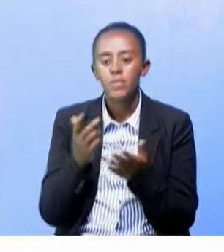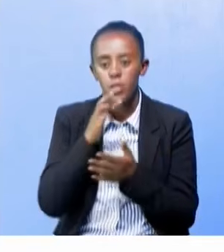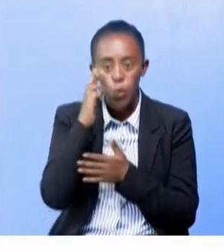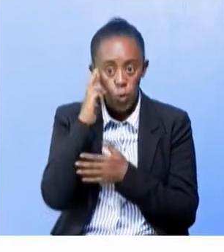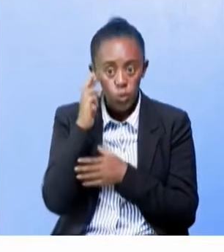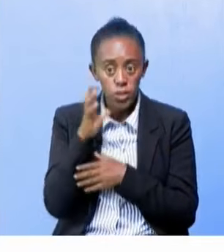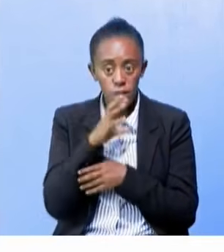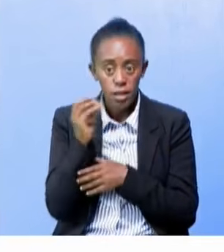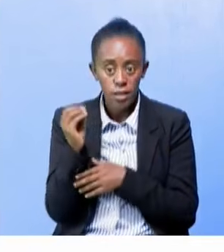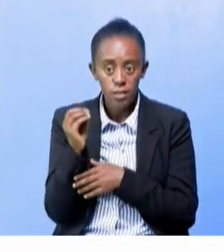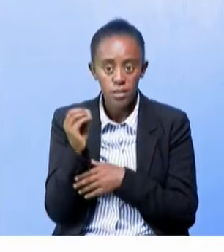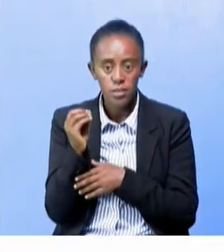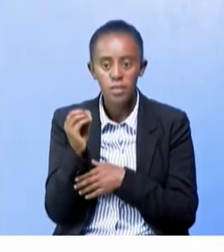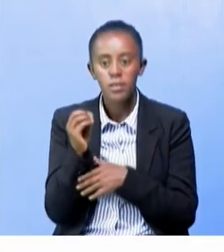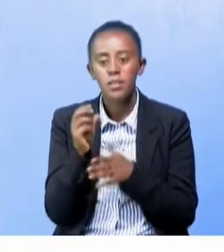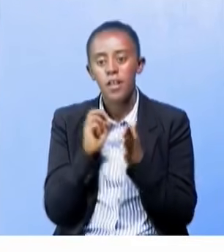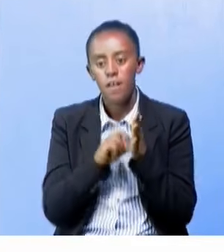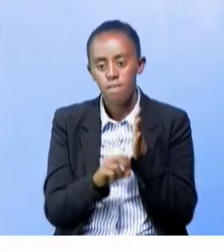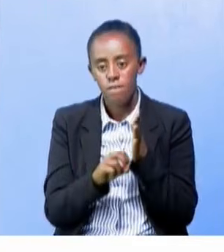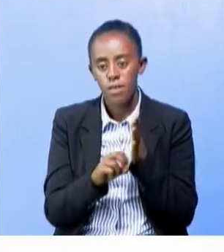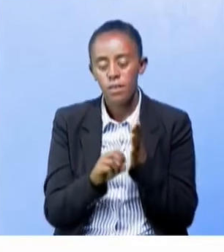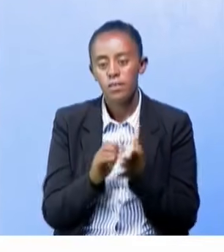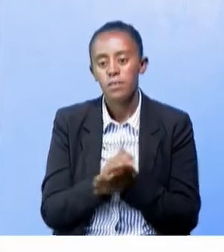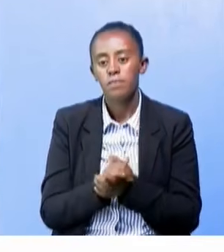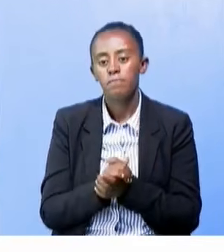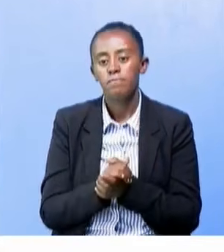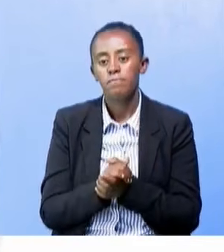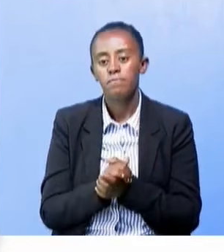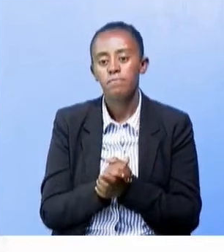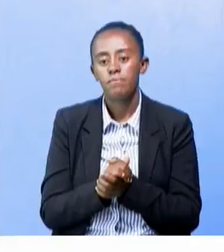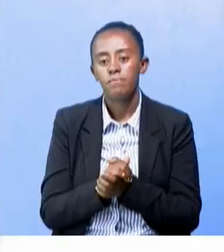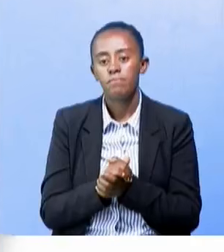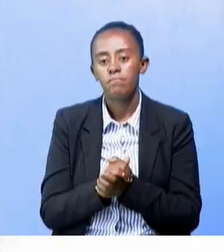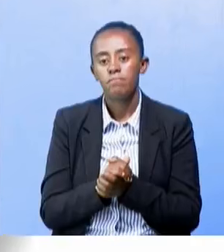Cause and effect.